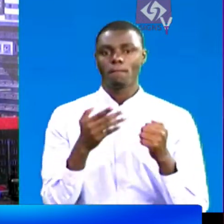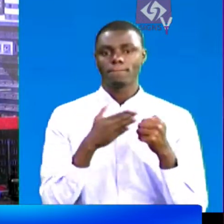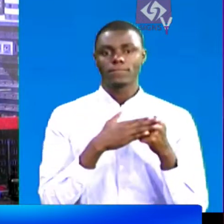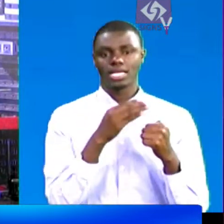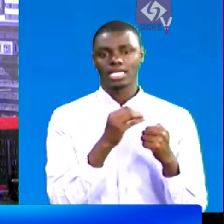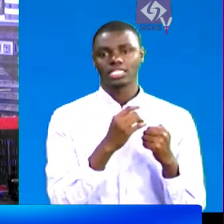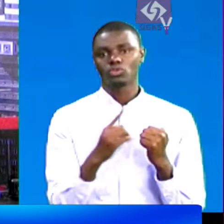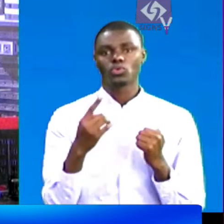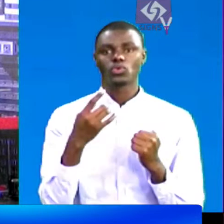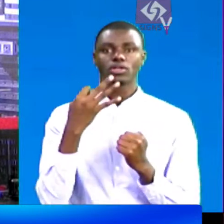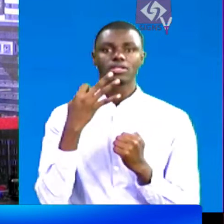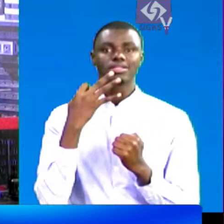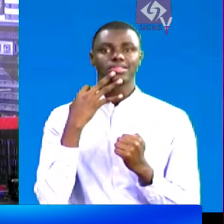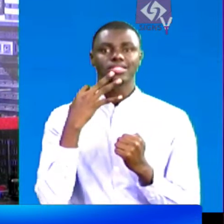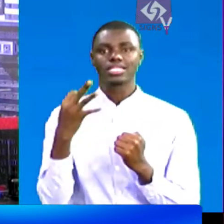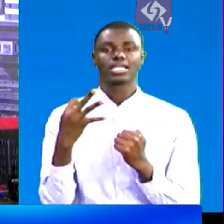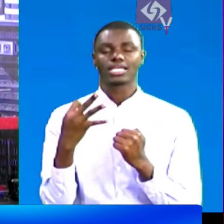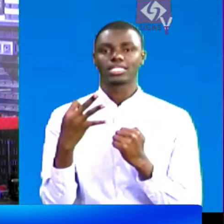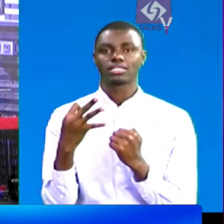to 360